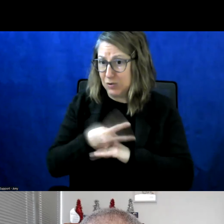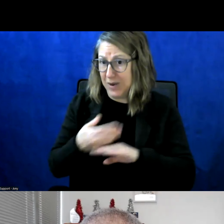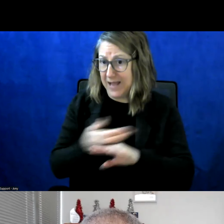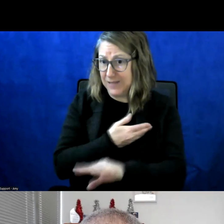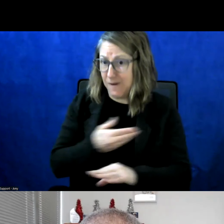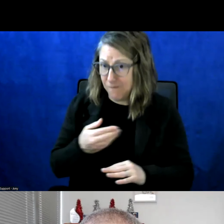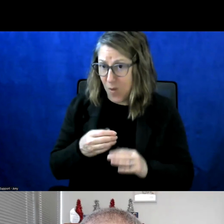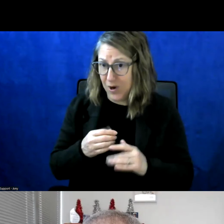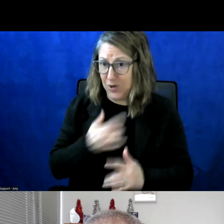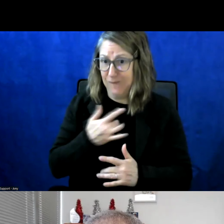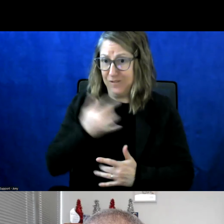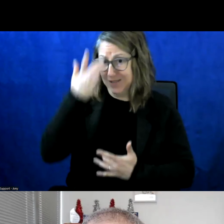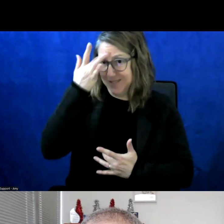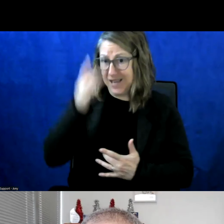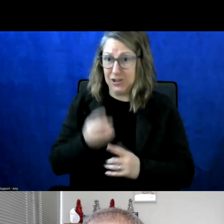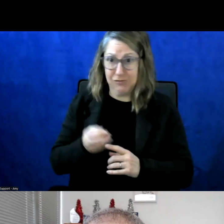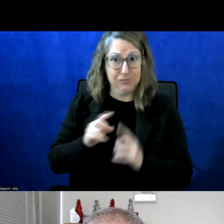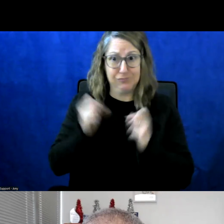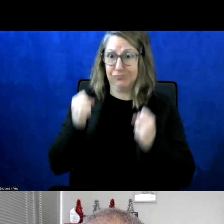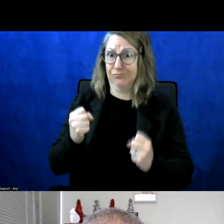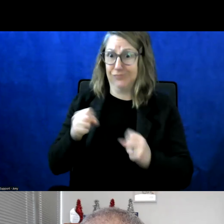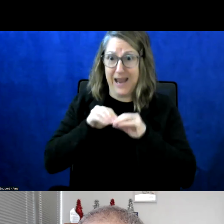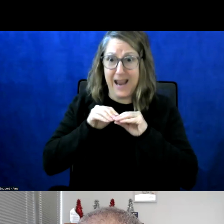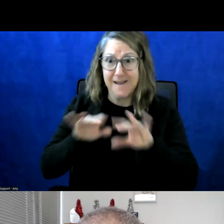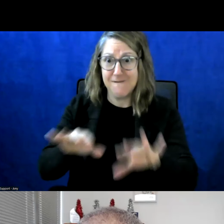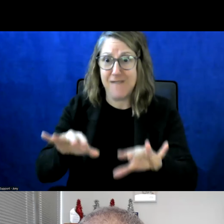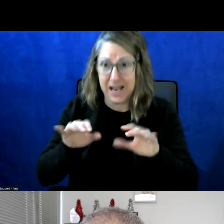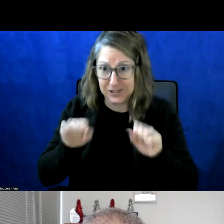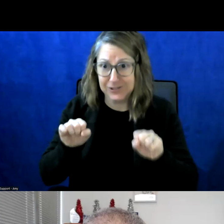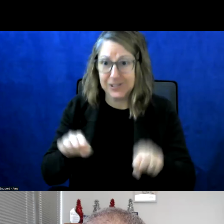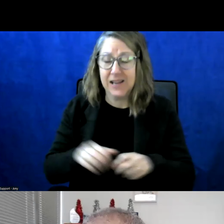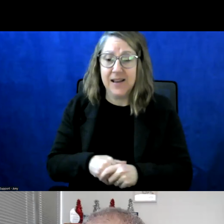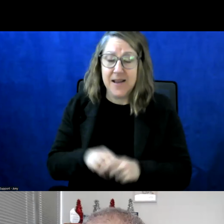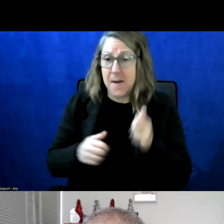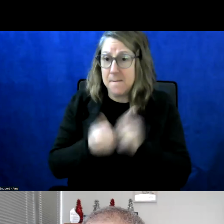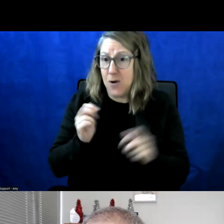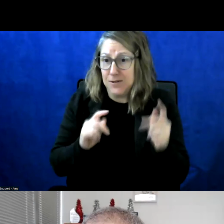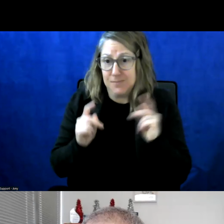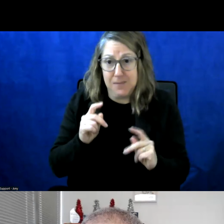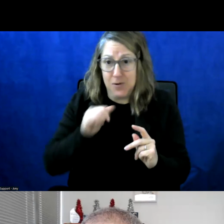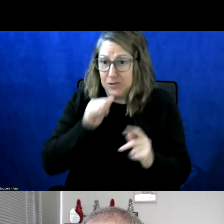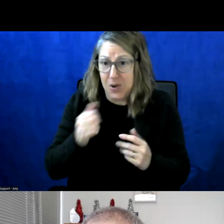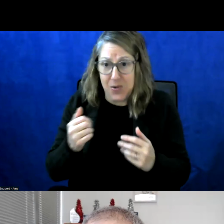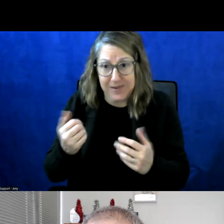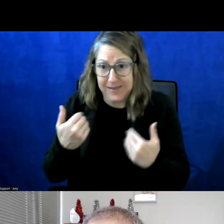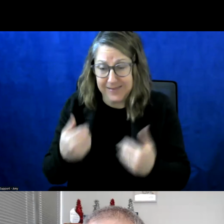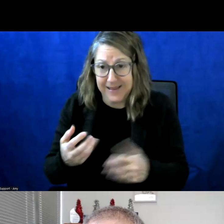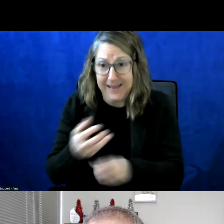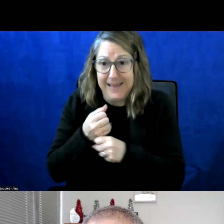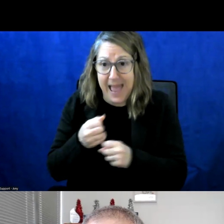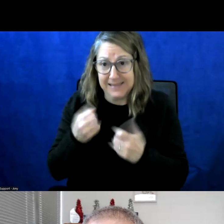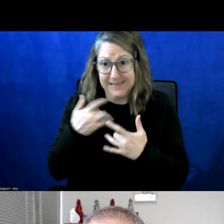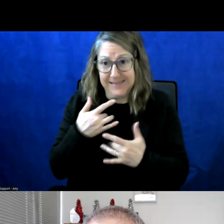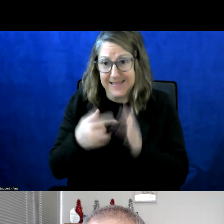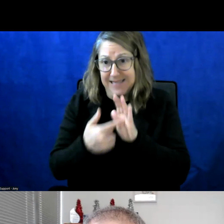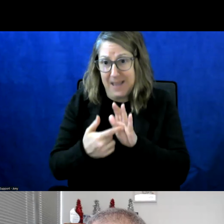highly infectious. And most people don't even develop symptoms. So that means the vast majority of transmission is happening